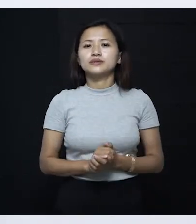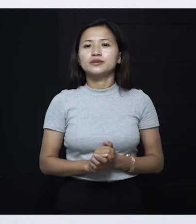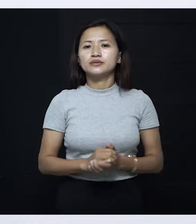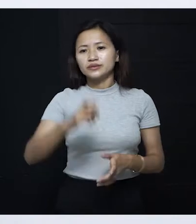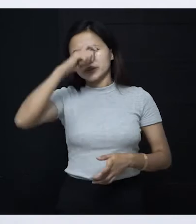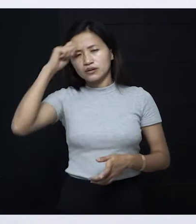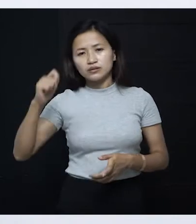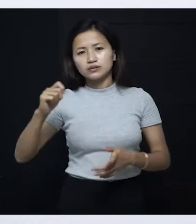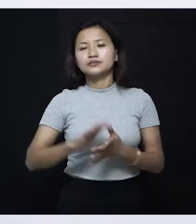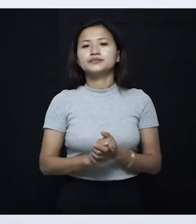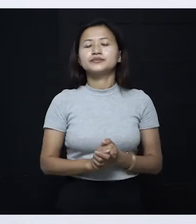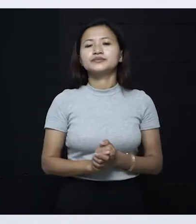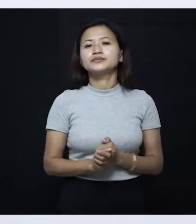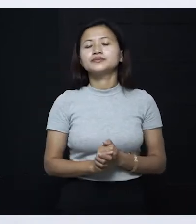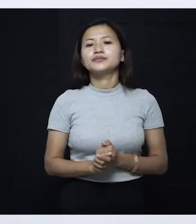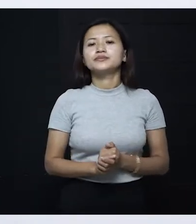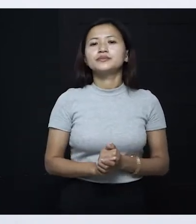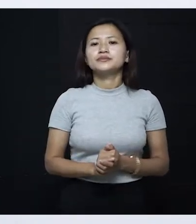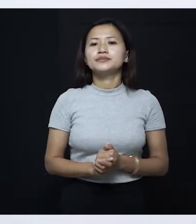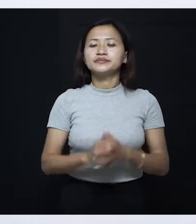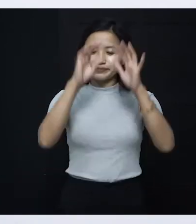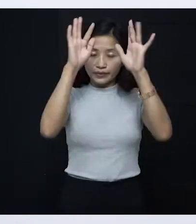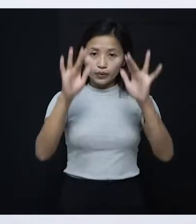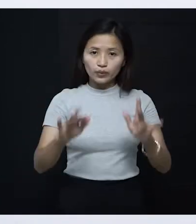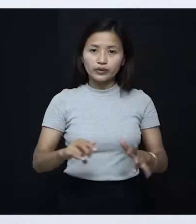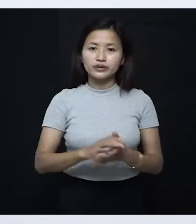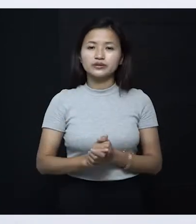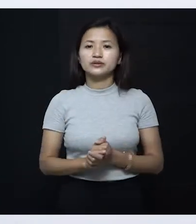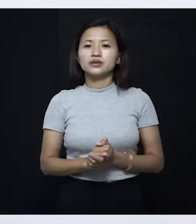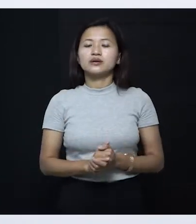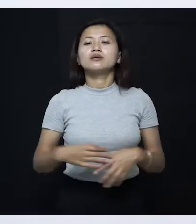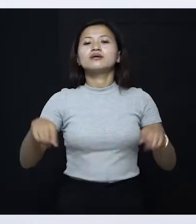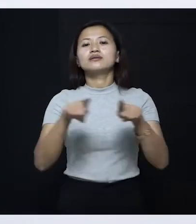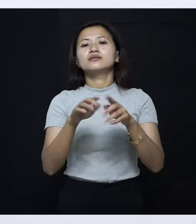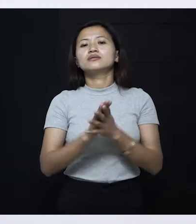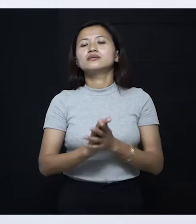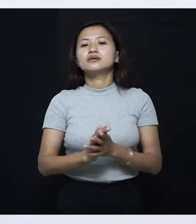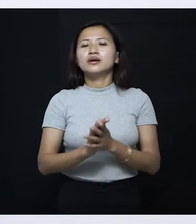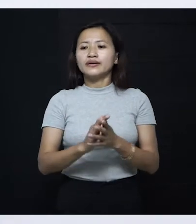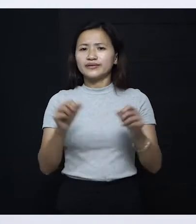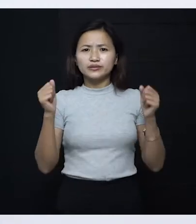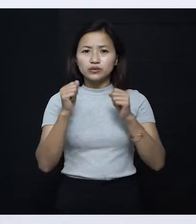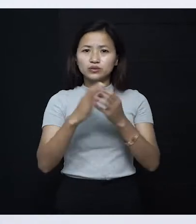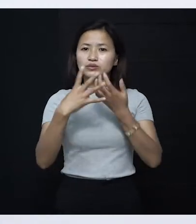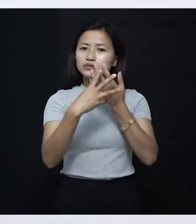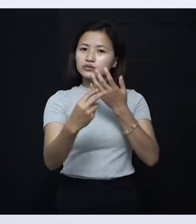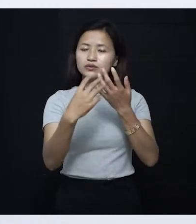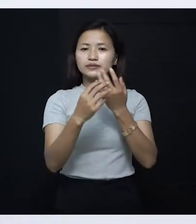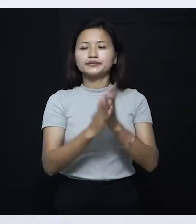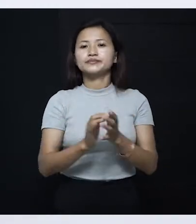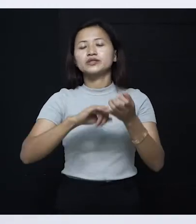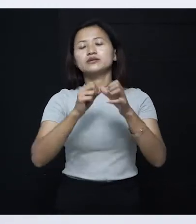the hot season, then the rainy season, and the cool, dry season.